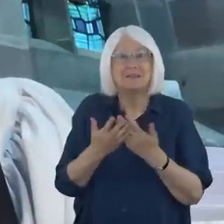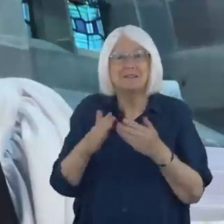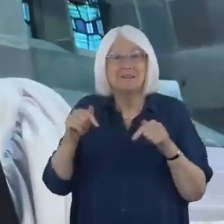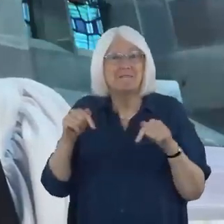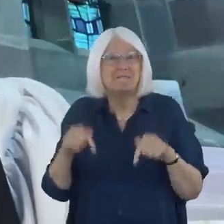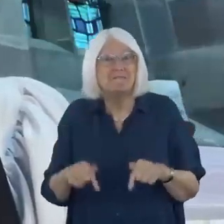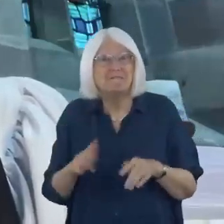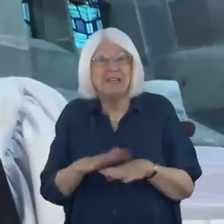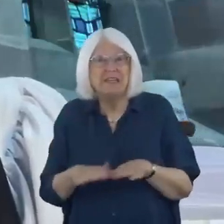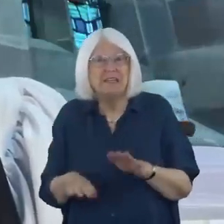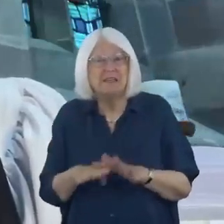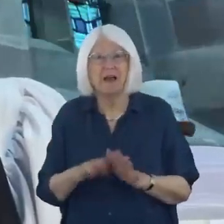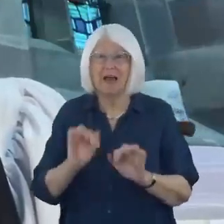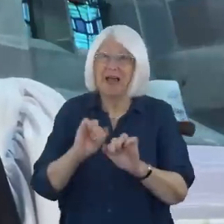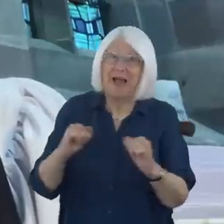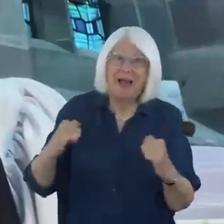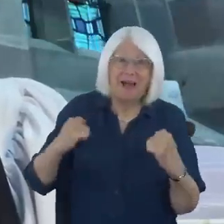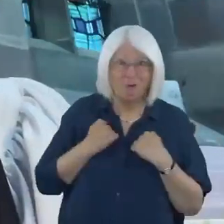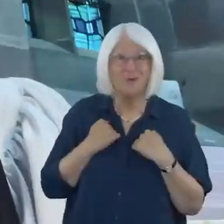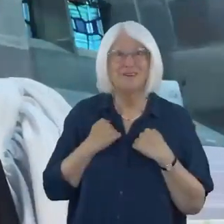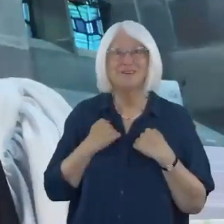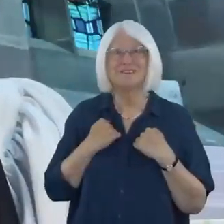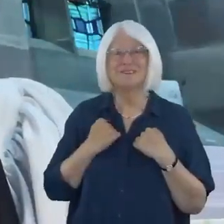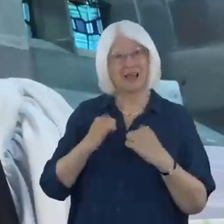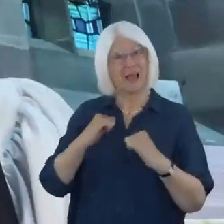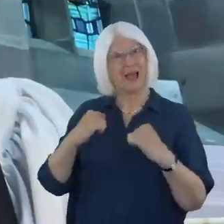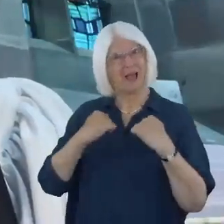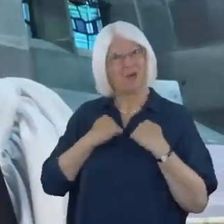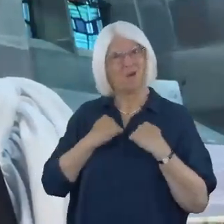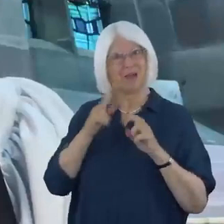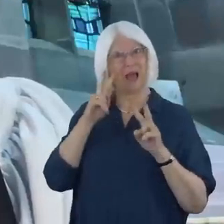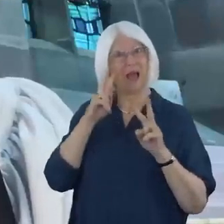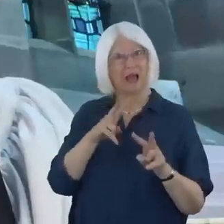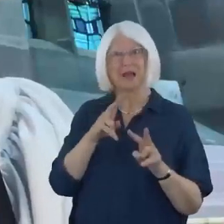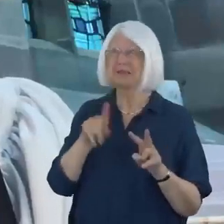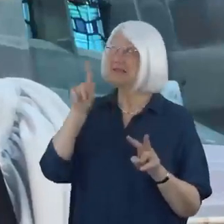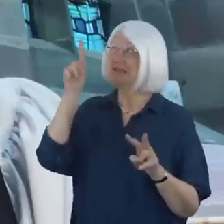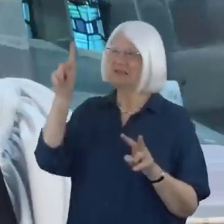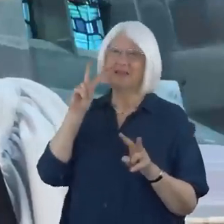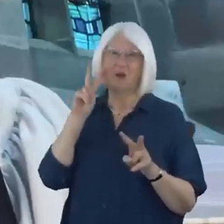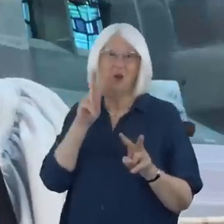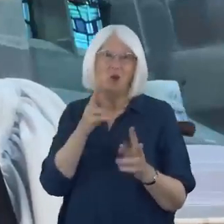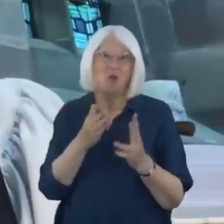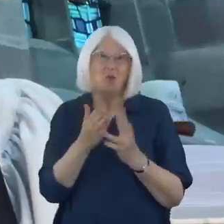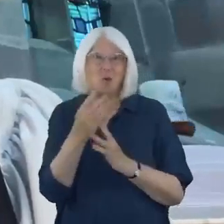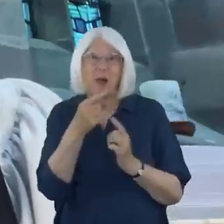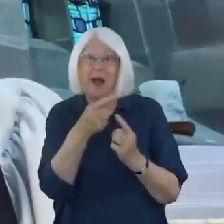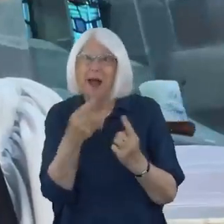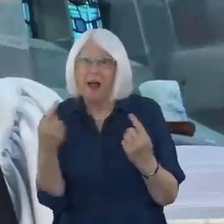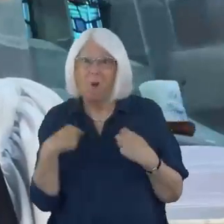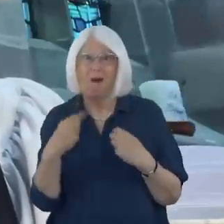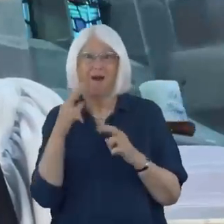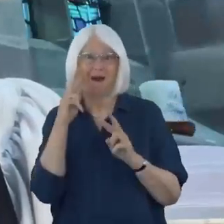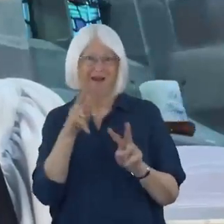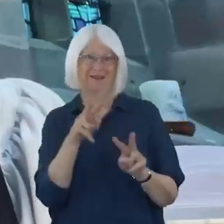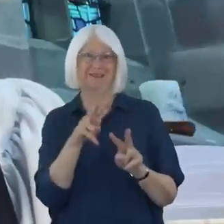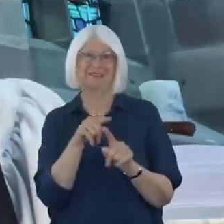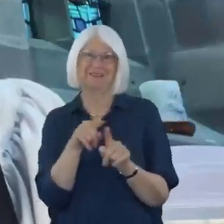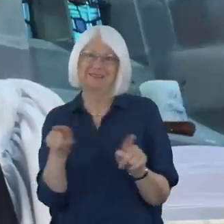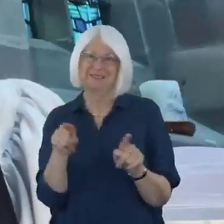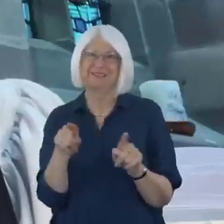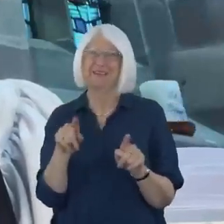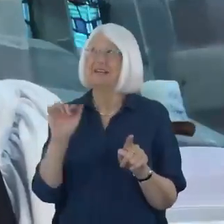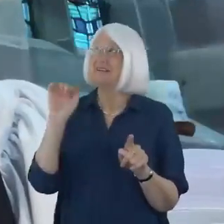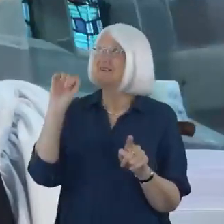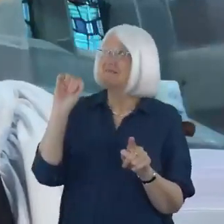ours. Ours are the eyes with which he looks with compassion on this world. Ours are the